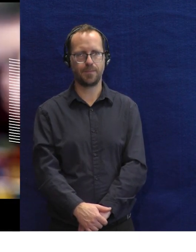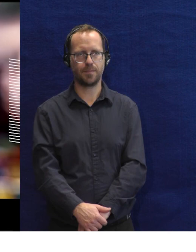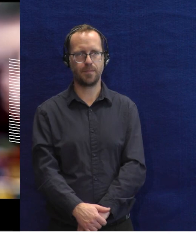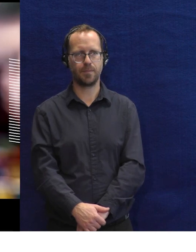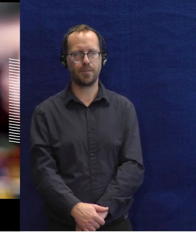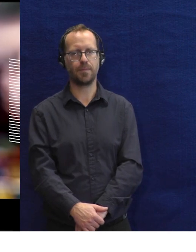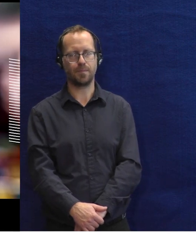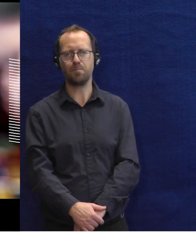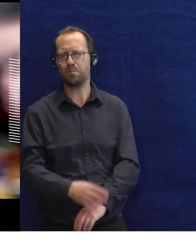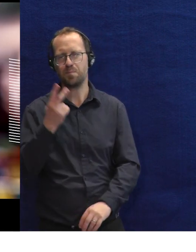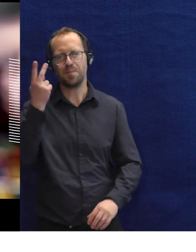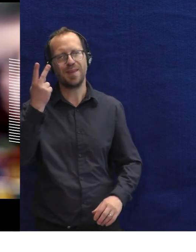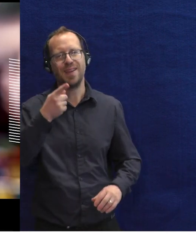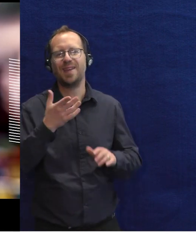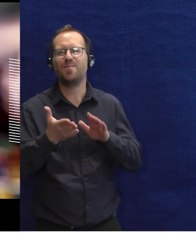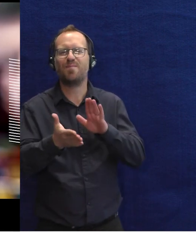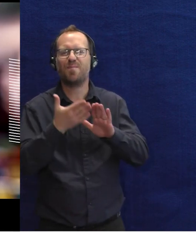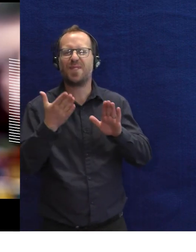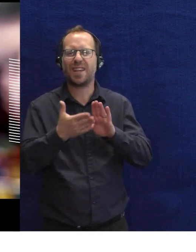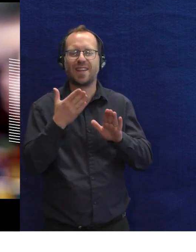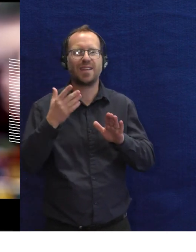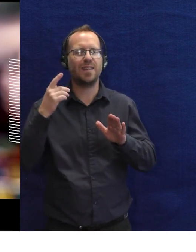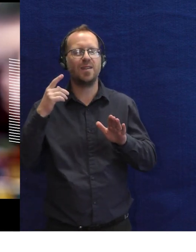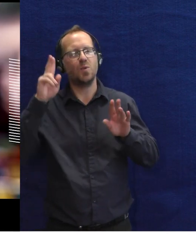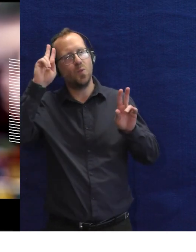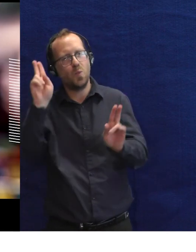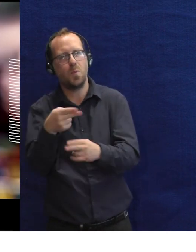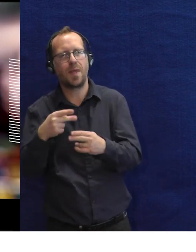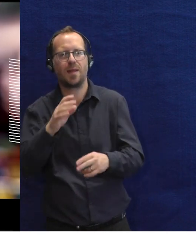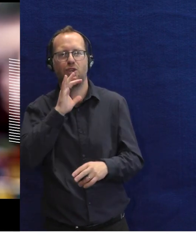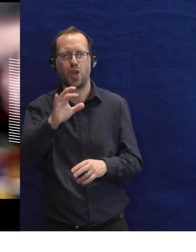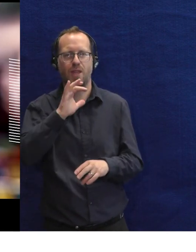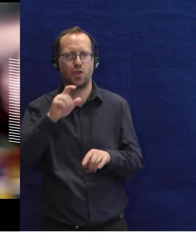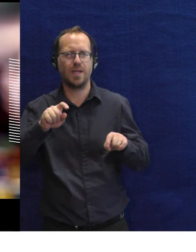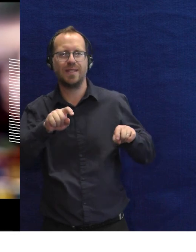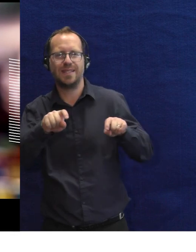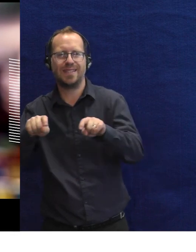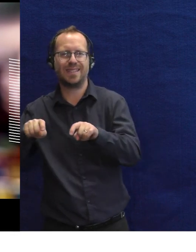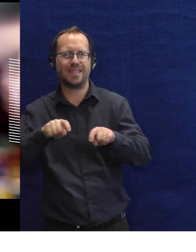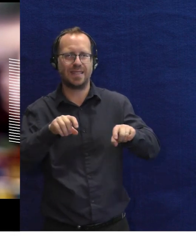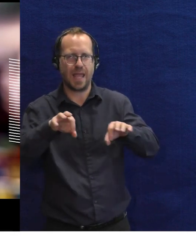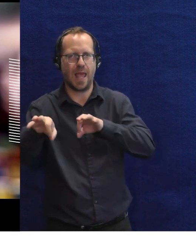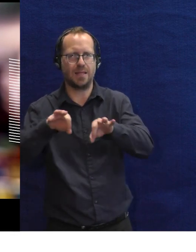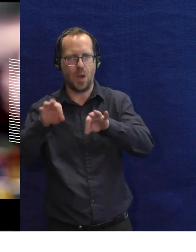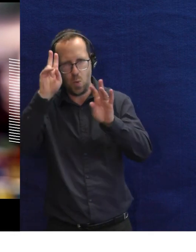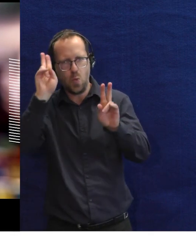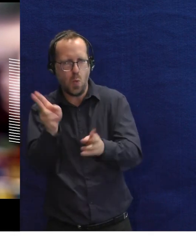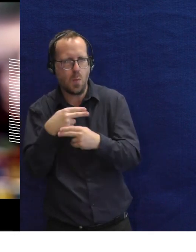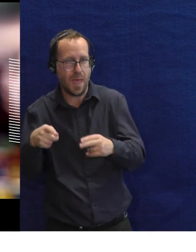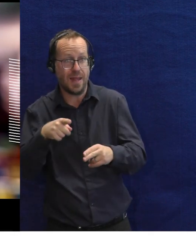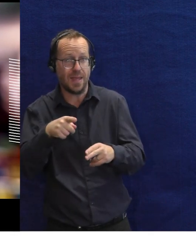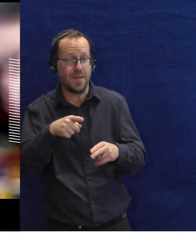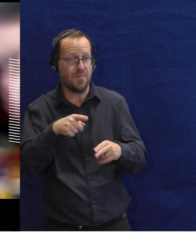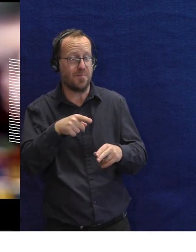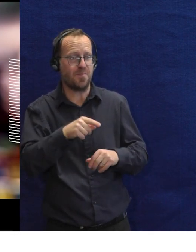Let's interrupt this. Of course, this was an example of using a synthesis, because first of all, my voice to